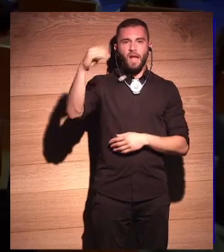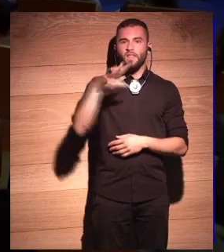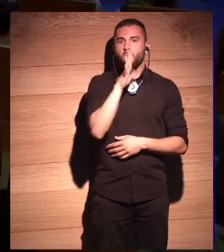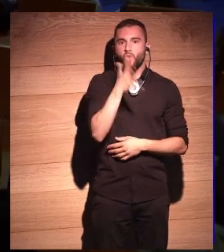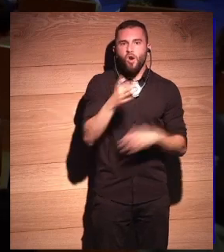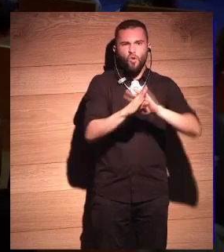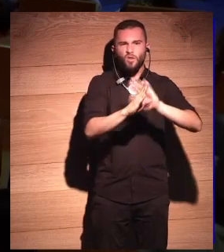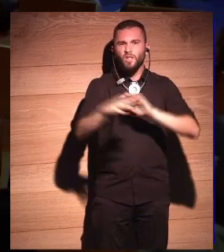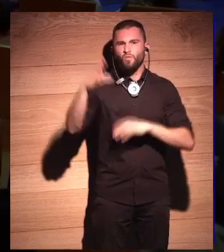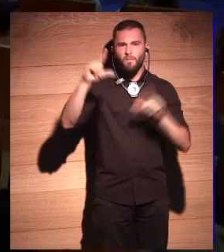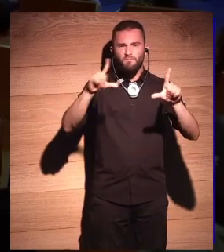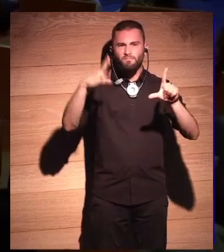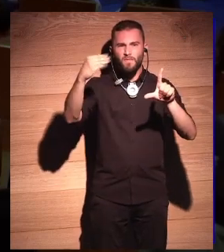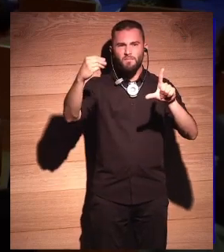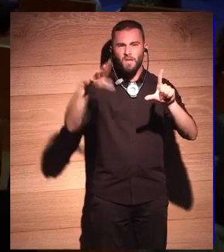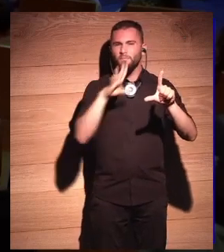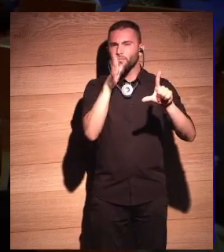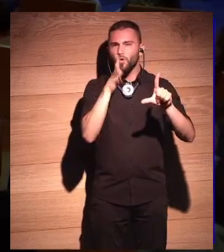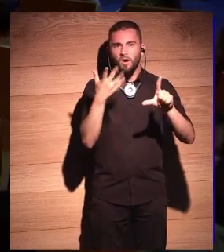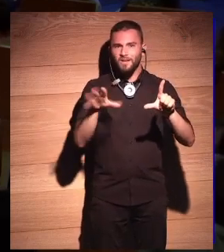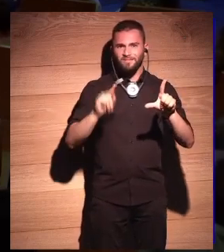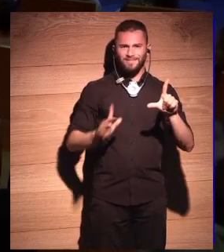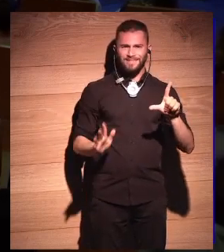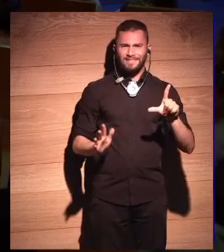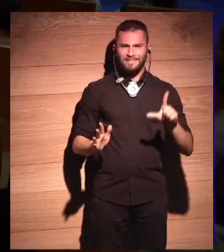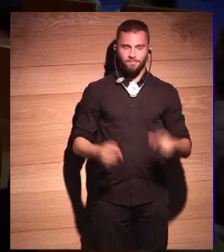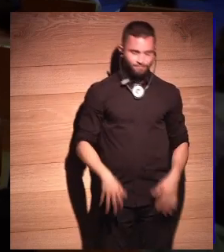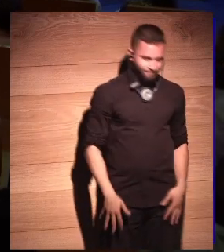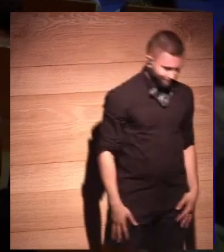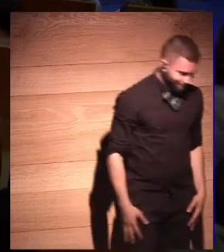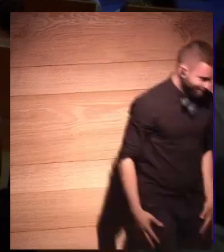But yeah, it's there for 40,000 years on this screen.